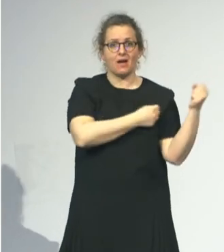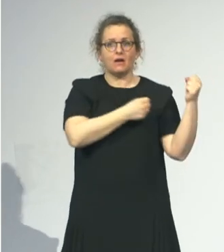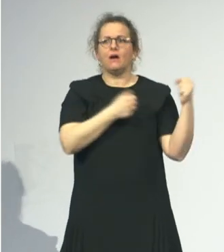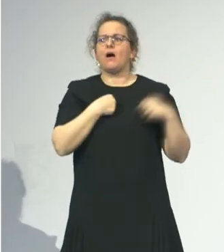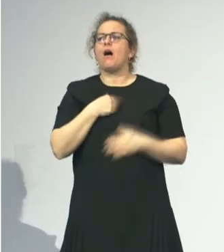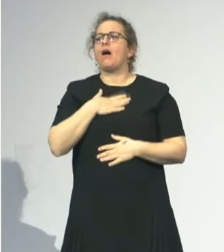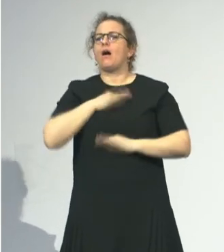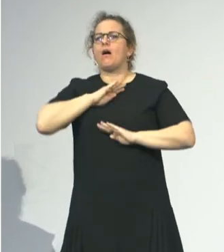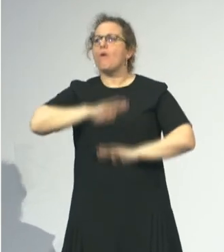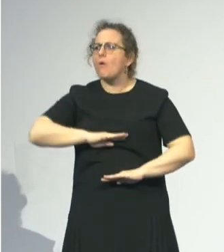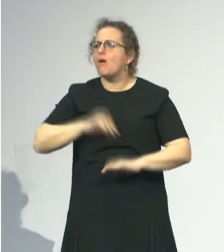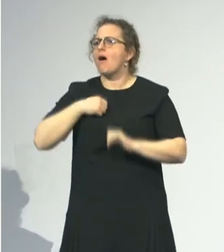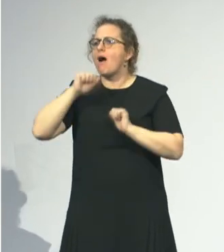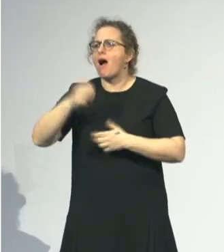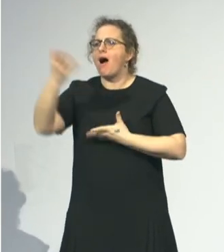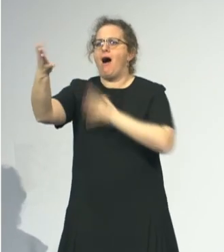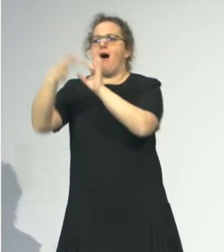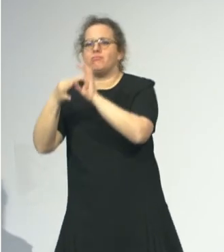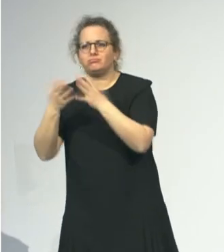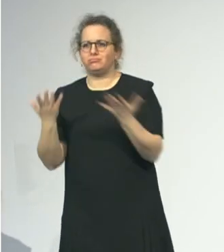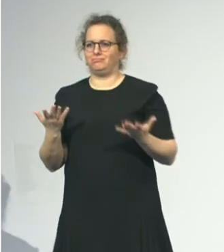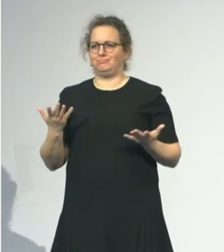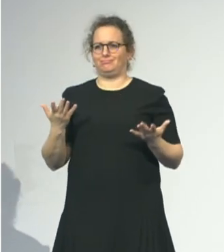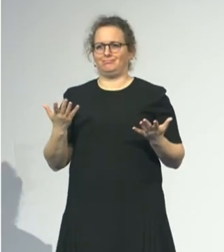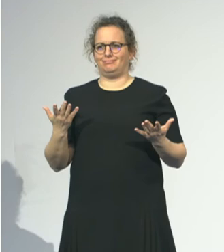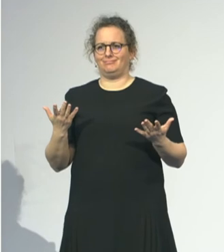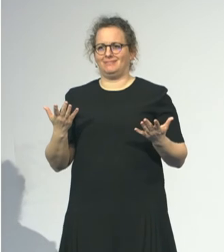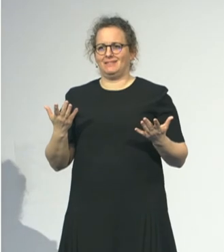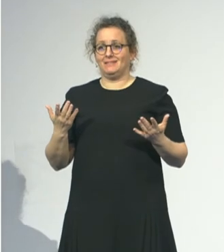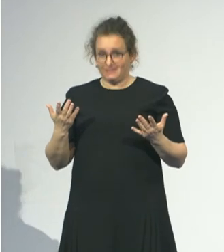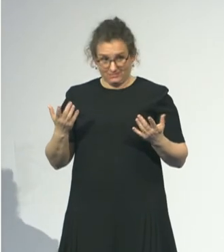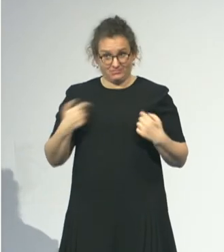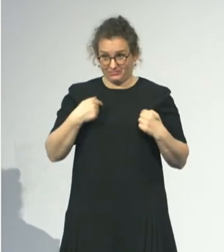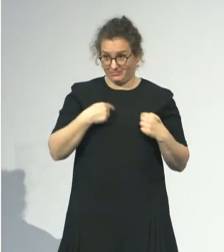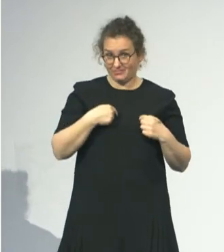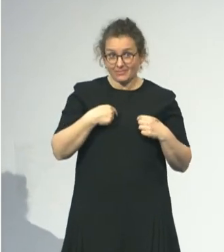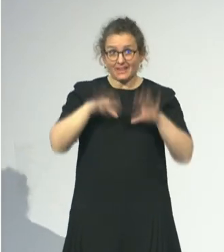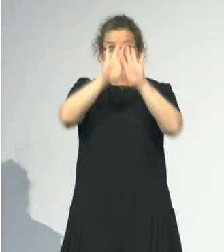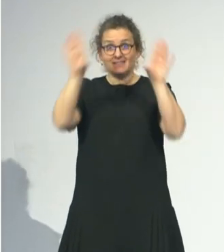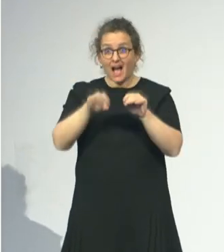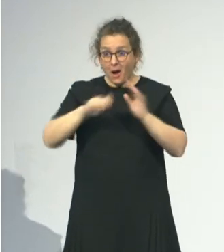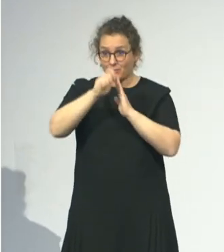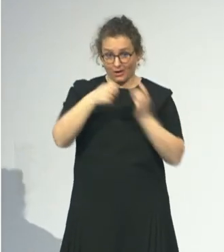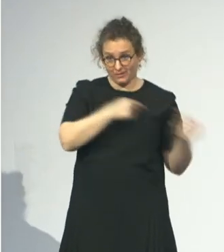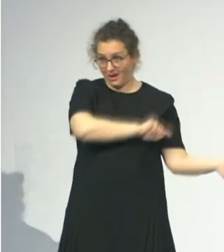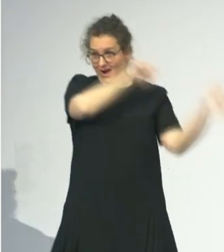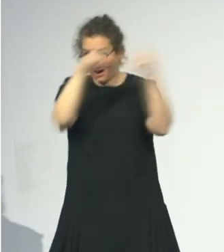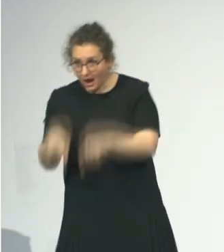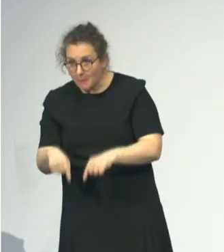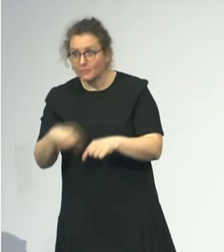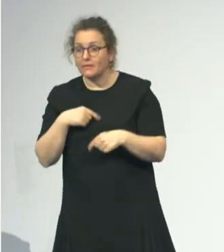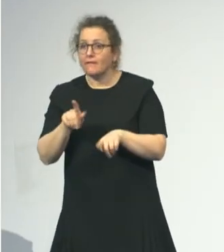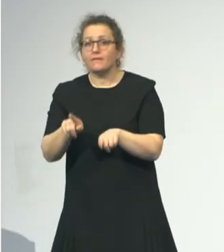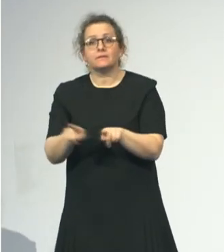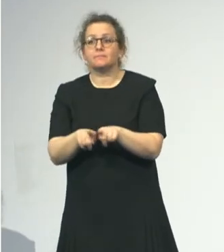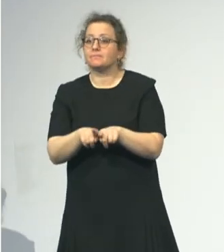Project as well is like Zero Project for us is a verb to come here. It's a verb we never conjugate